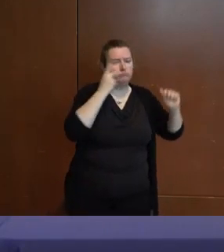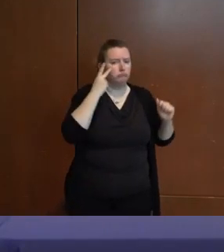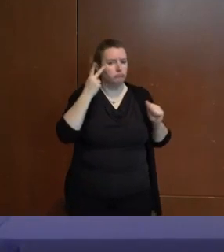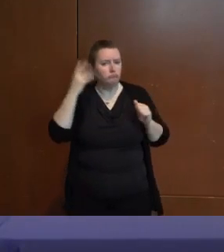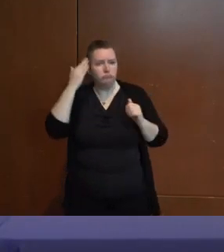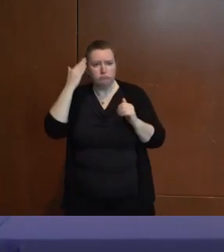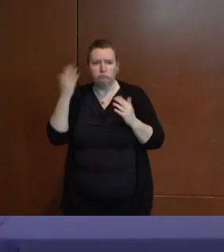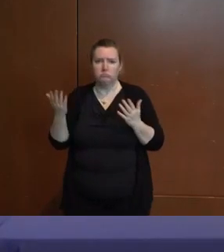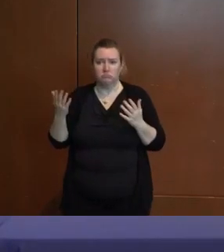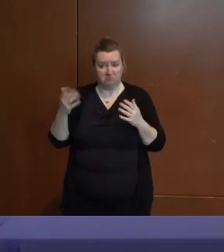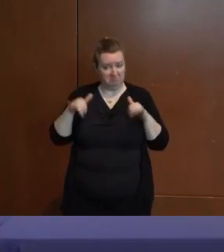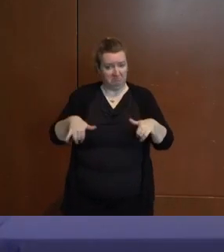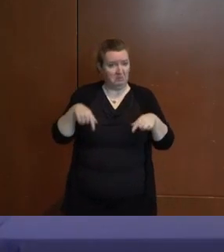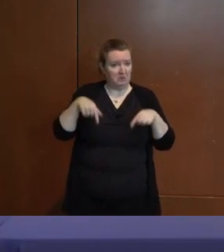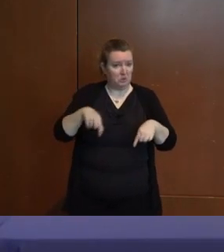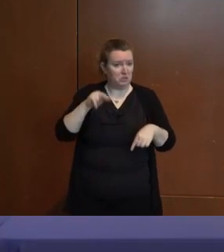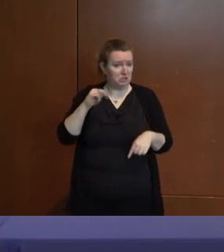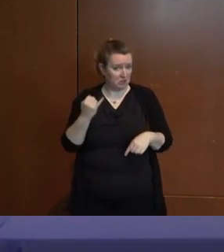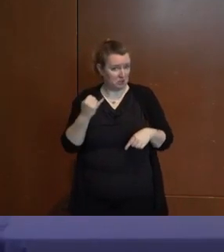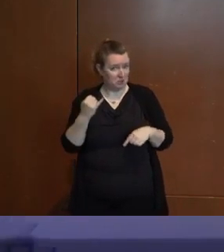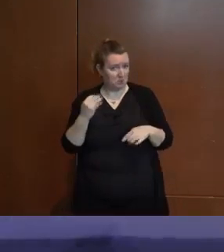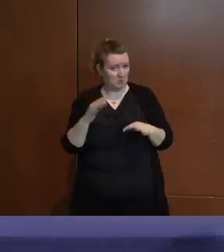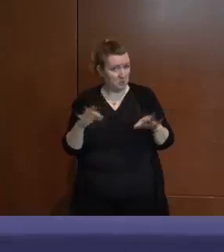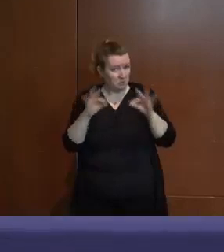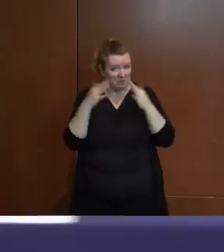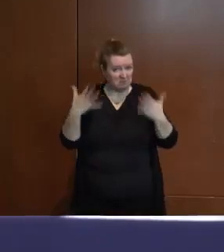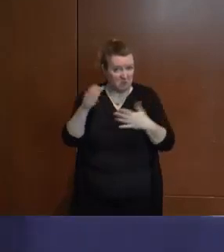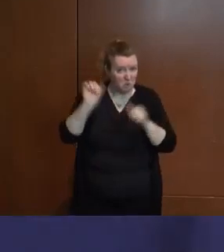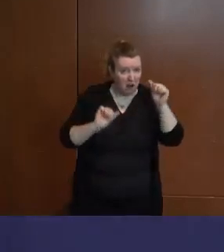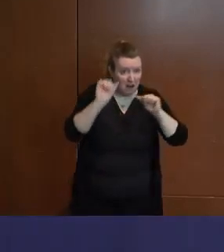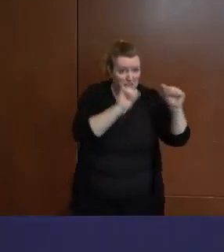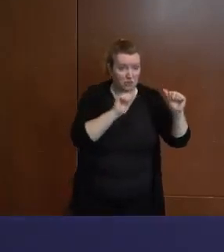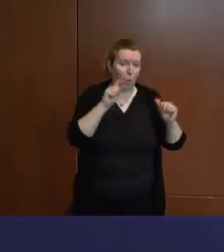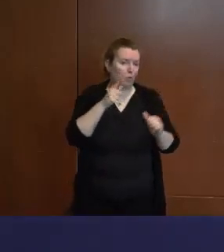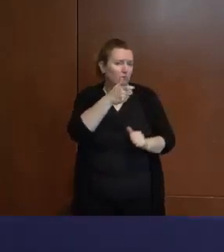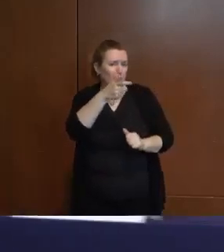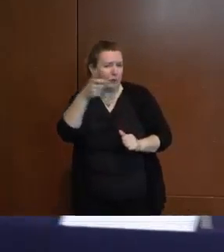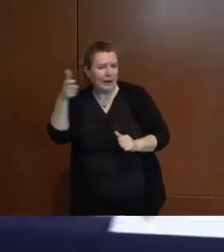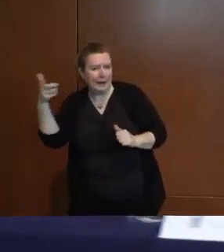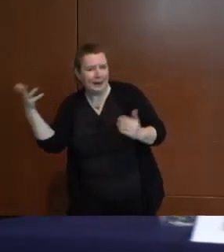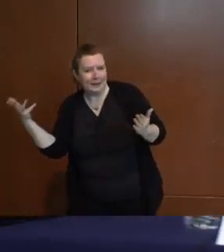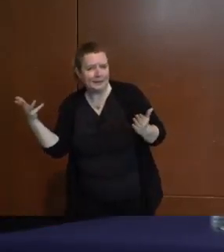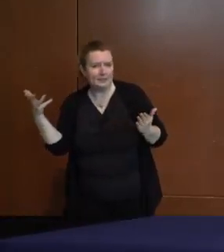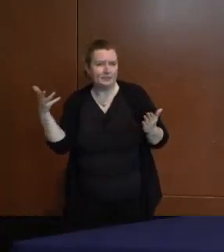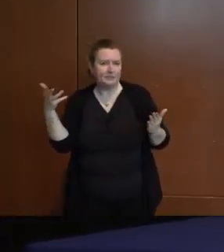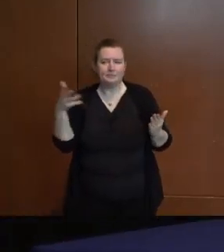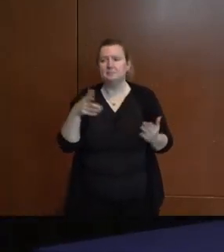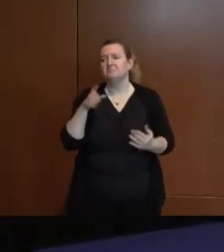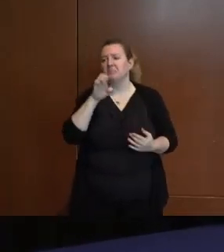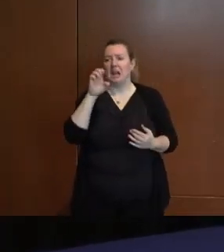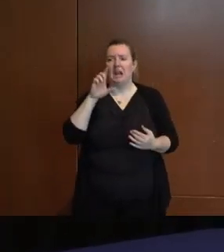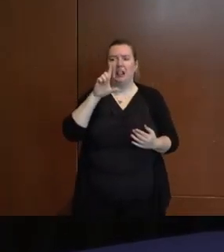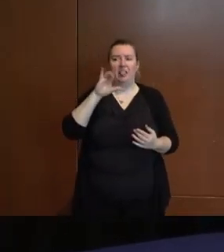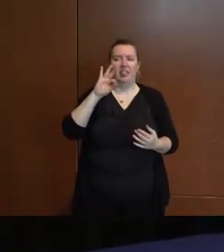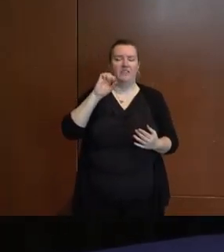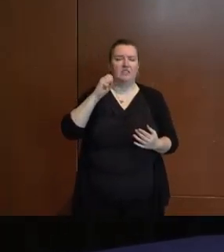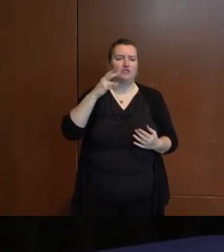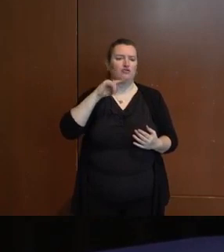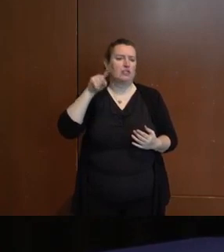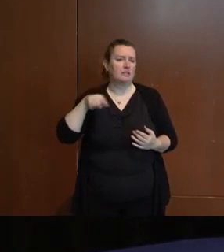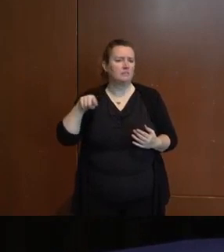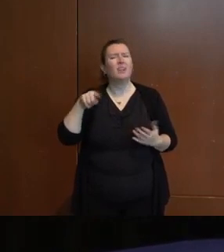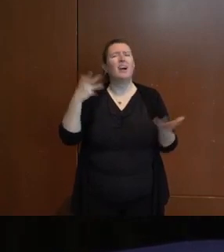comments on the efficacy of wiping down versus spraying? Not specifically as far as wiping down versus spraying. We certainly do encourage the wiping down of what we